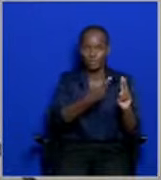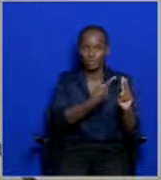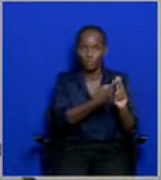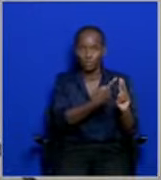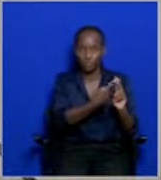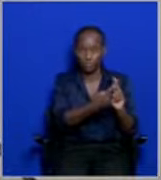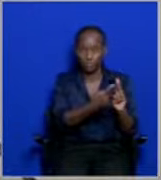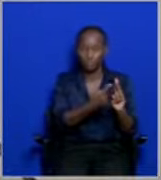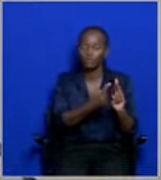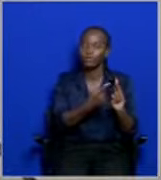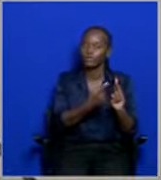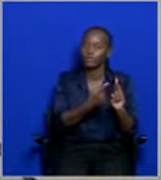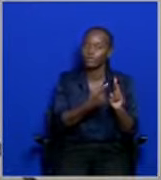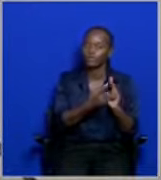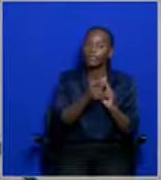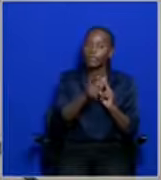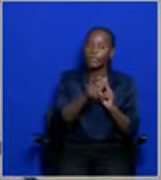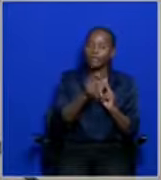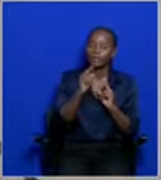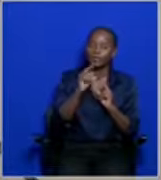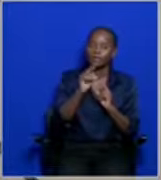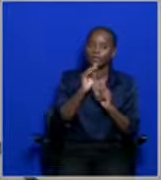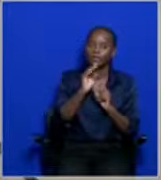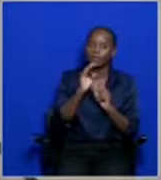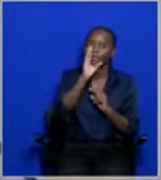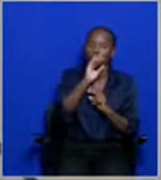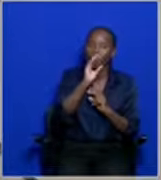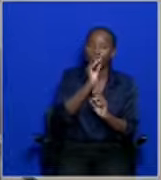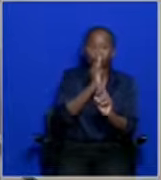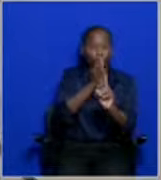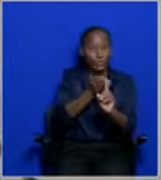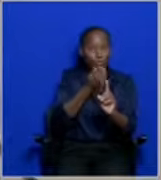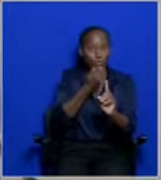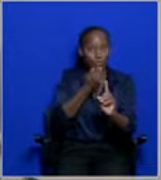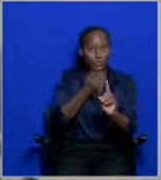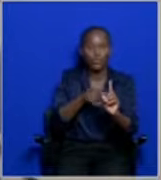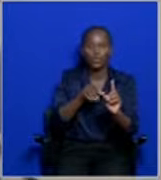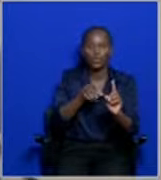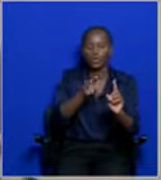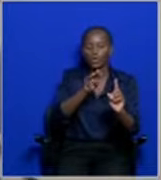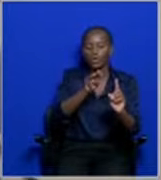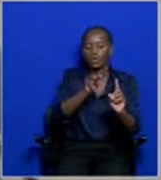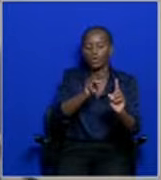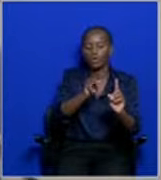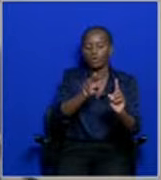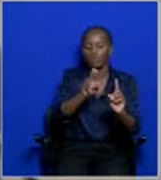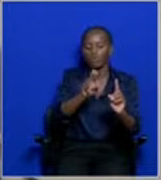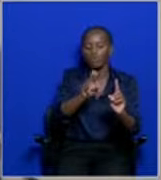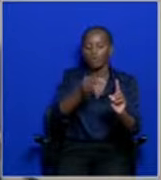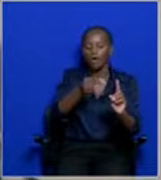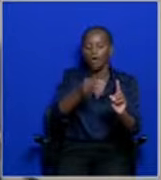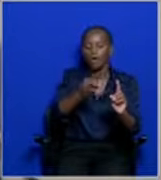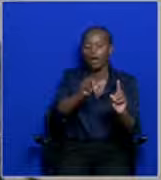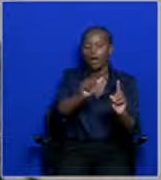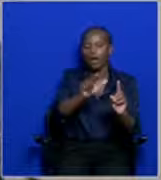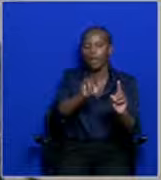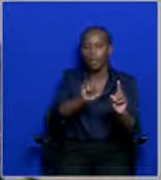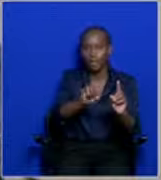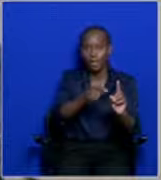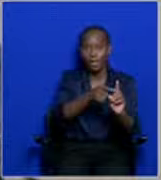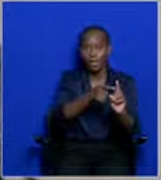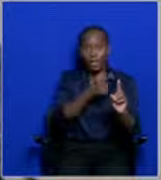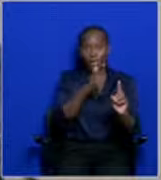to directly, Sergeant Mohali. At paragraph 3, he continues, they said they are reporting on duty for